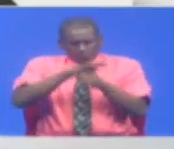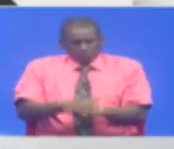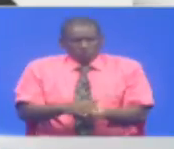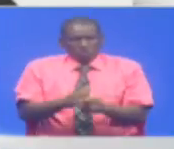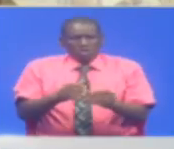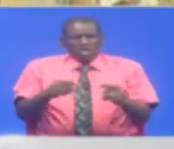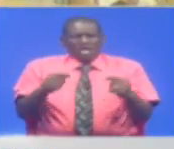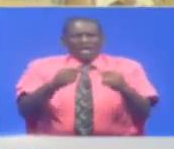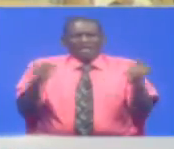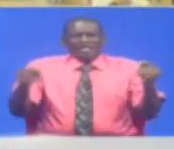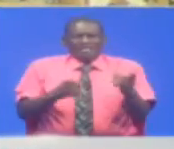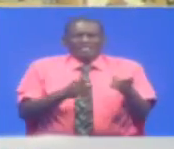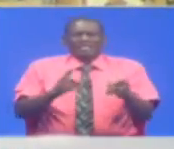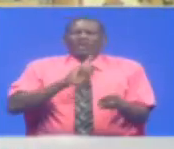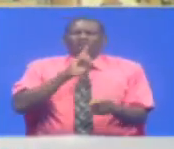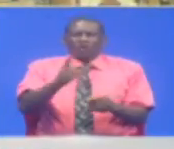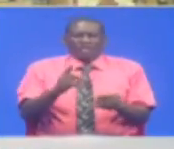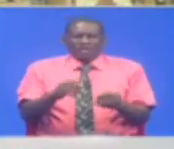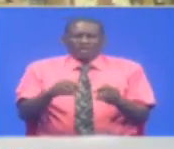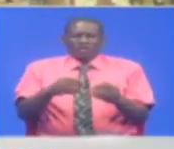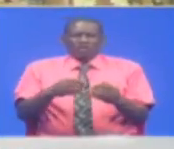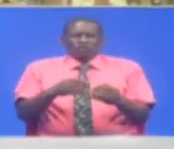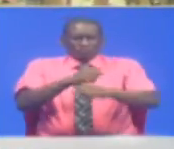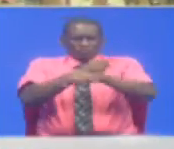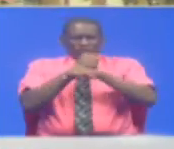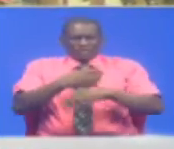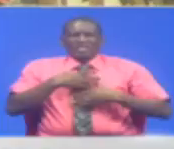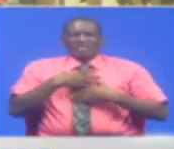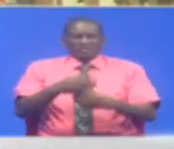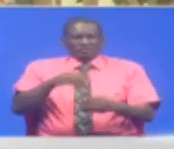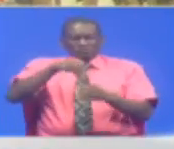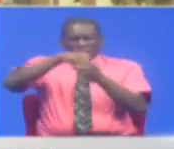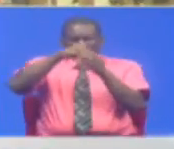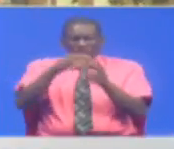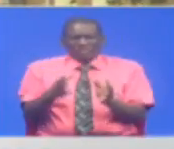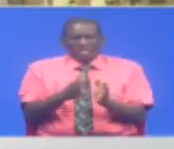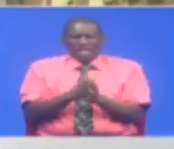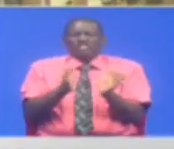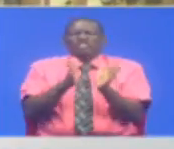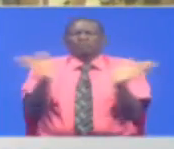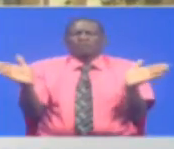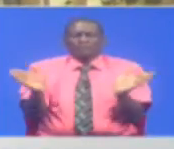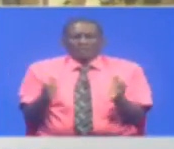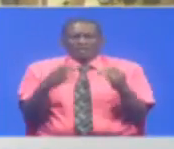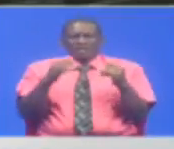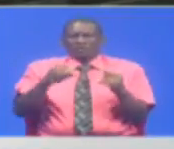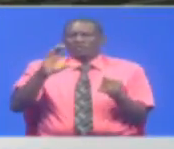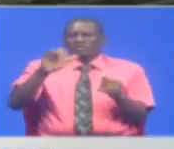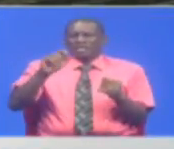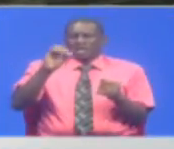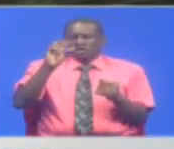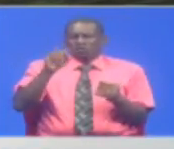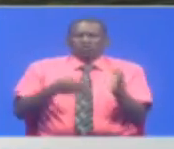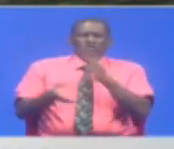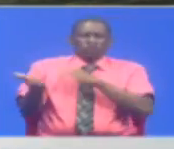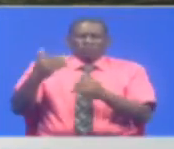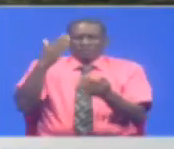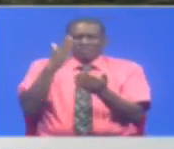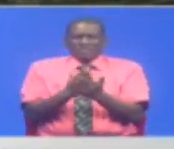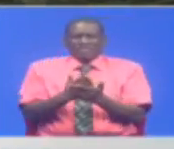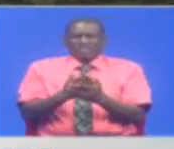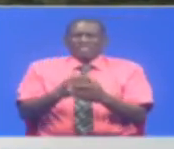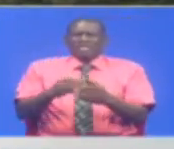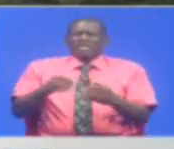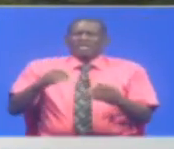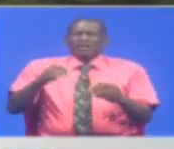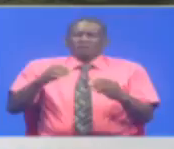that the directive only meant to protect the interests of investors and the general public. Cytonn's former trustee Cooperative Bank of Kenya issued